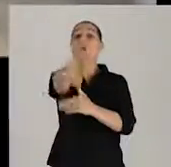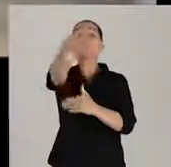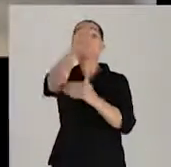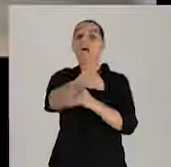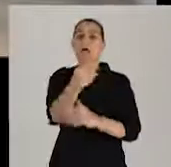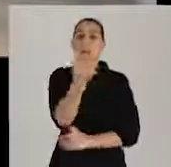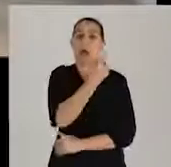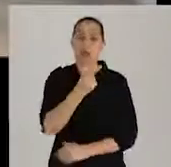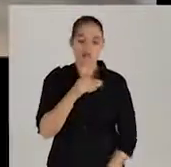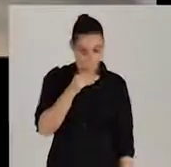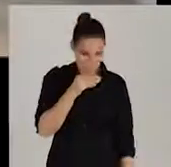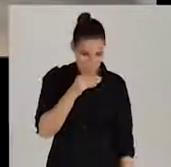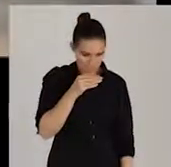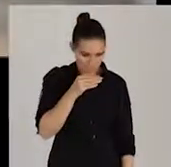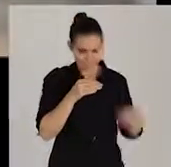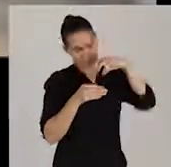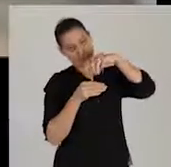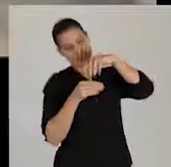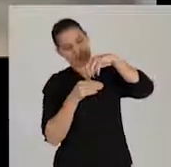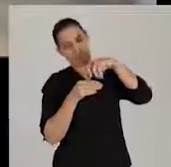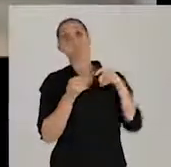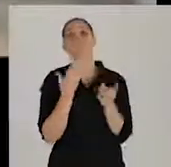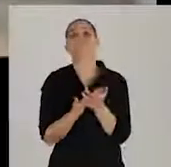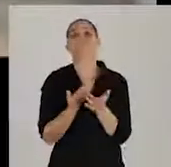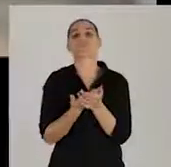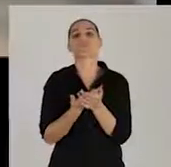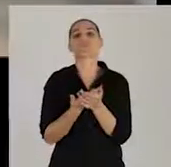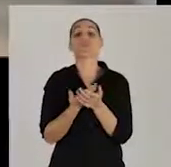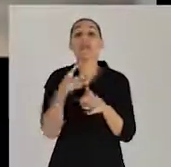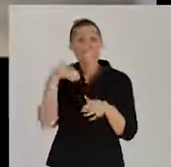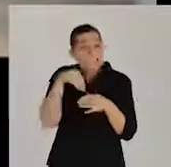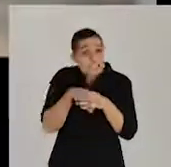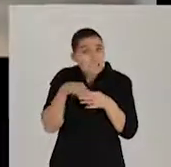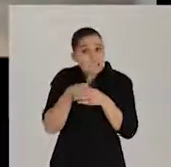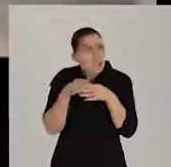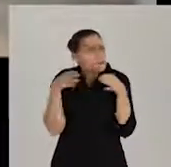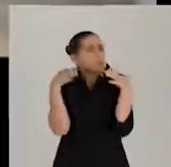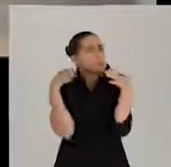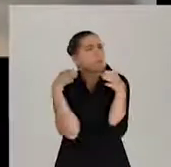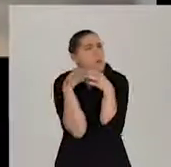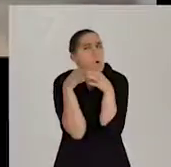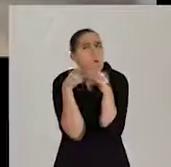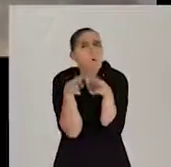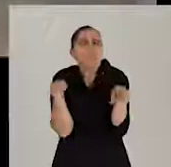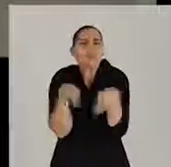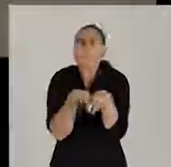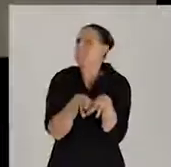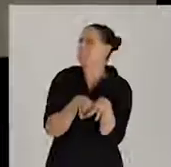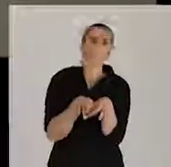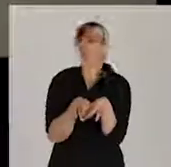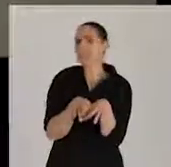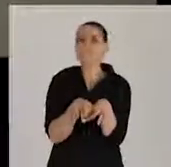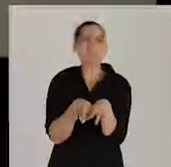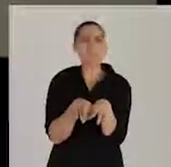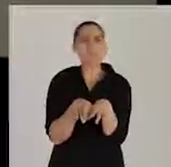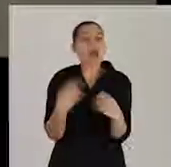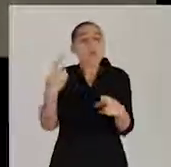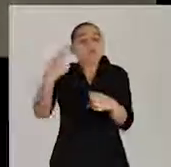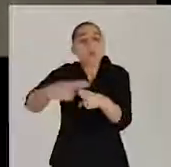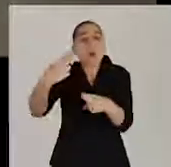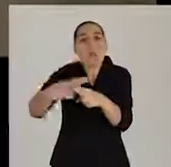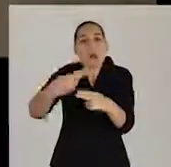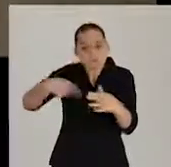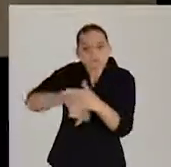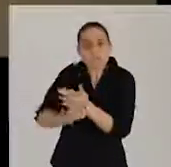should be done in a well-ventilated room or booth designed to extract air to the outside. Small,